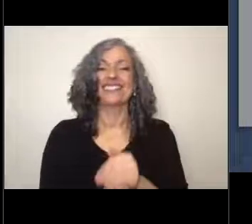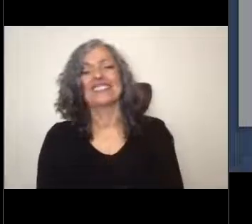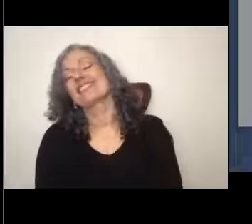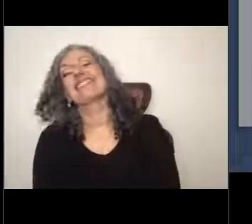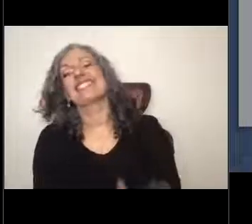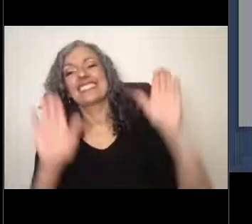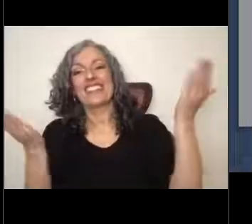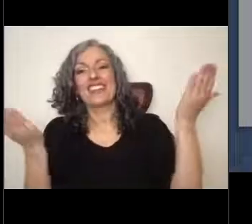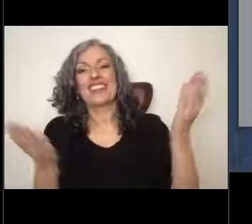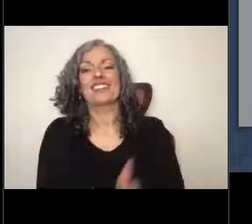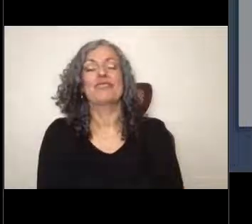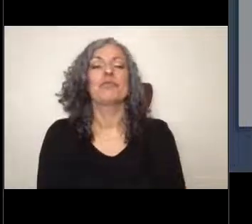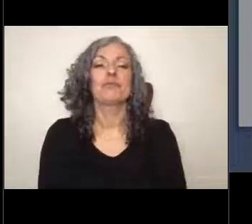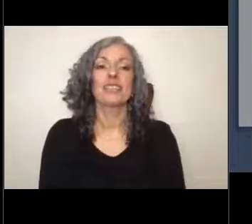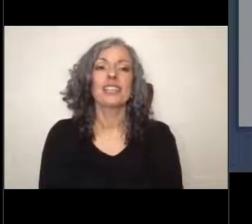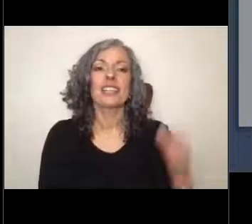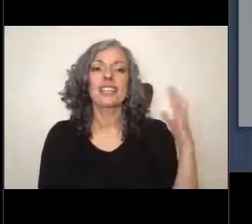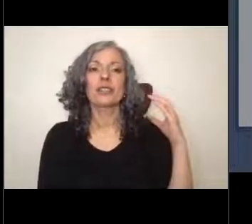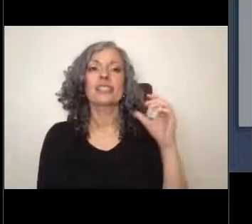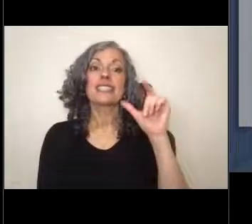President. Commissioner Tavaloni.